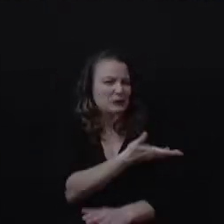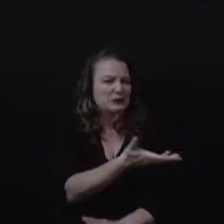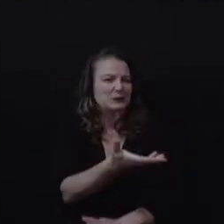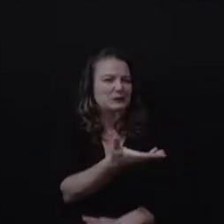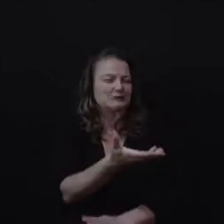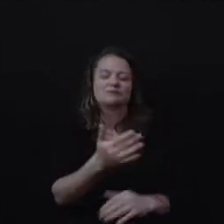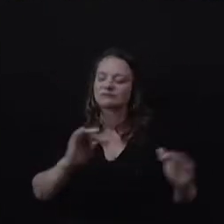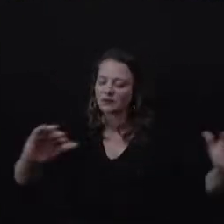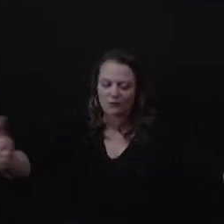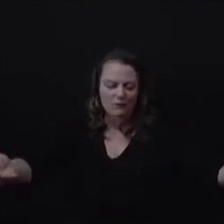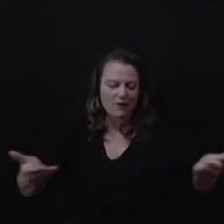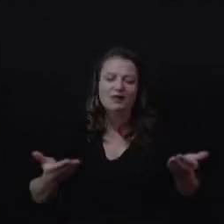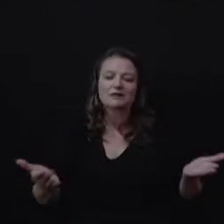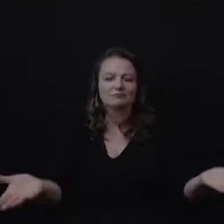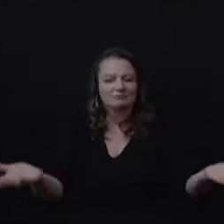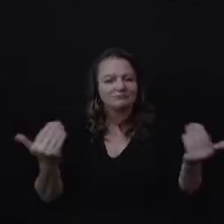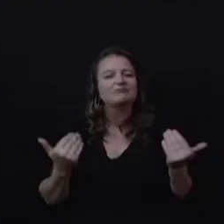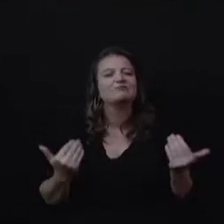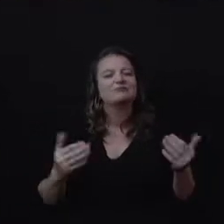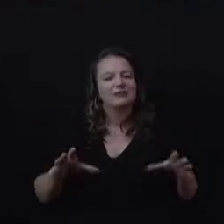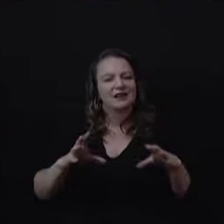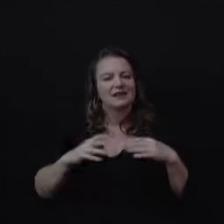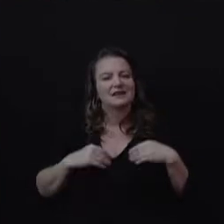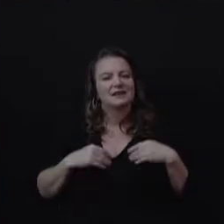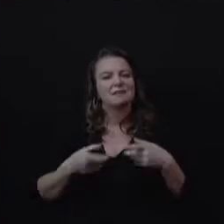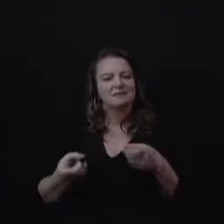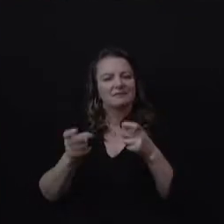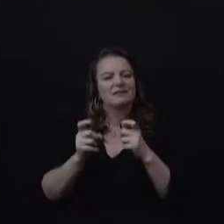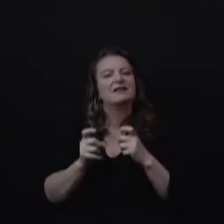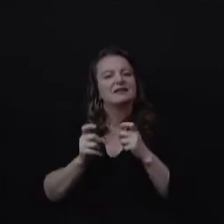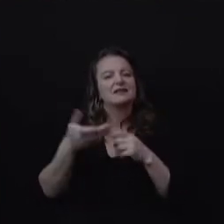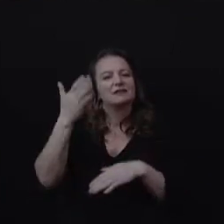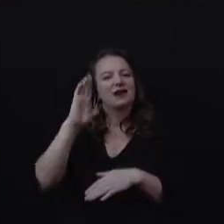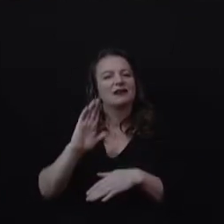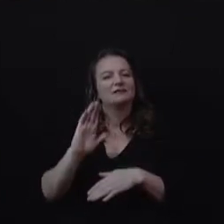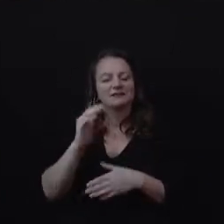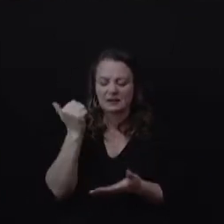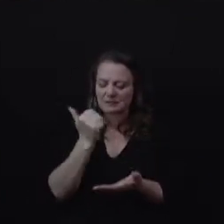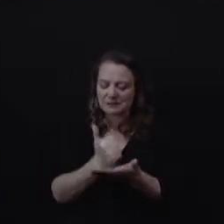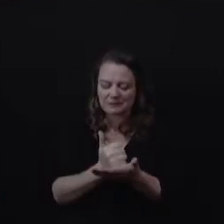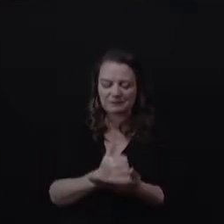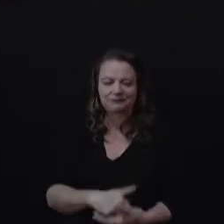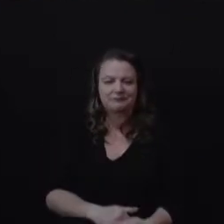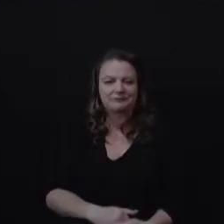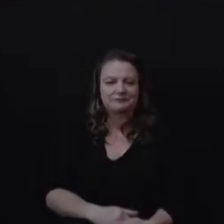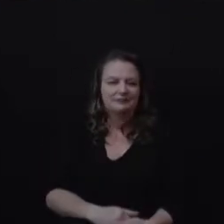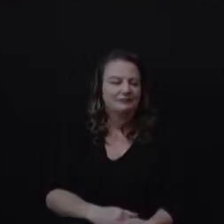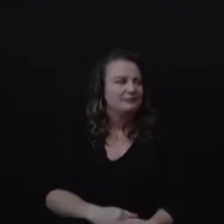welcome to receive the gifts of God for the people of God. Amen.